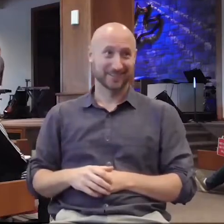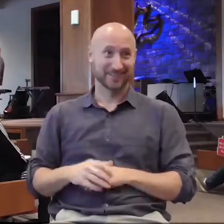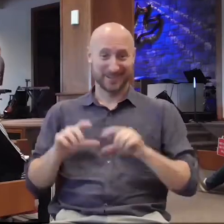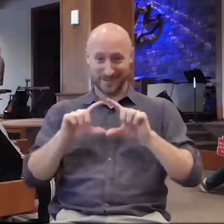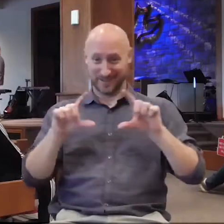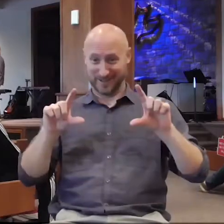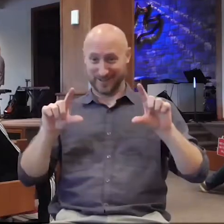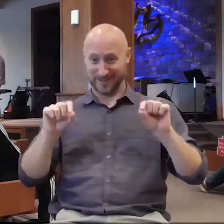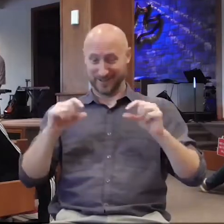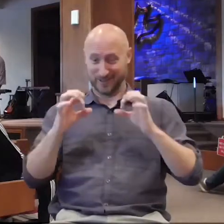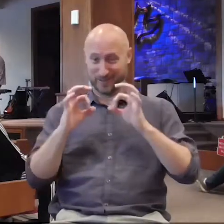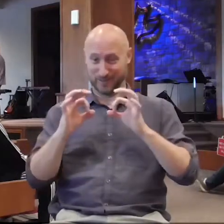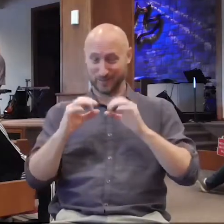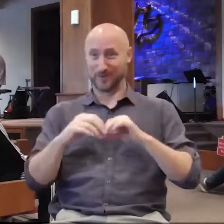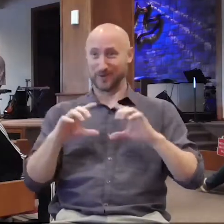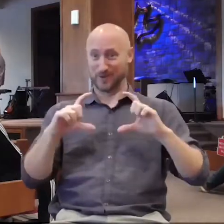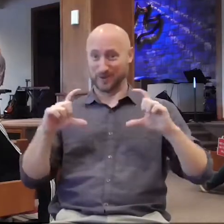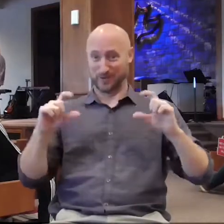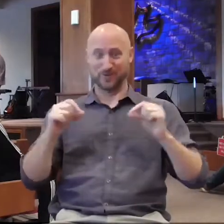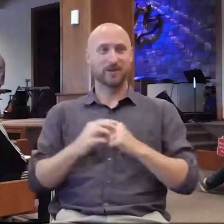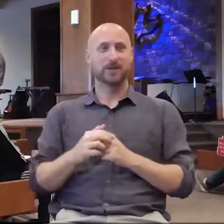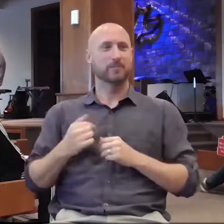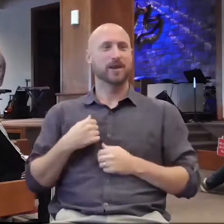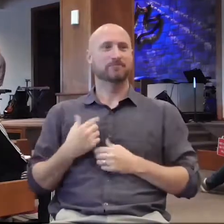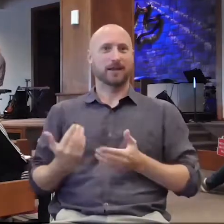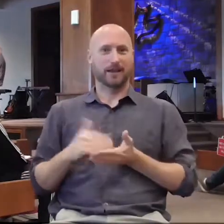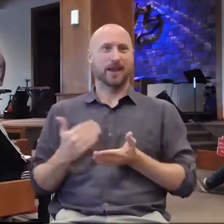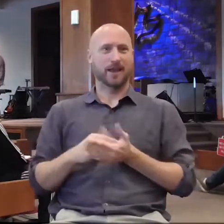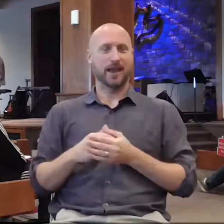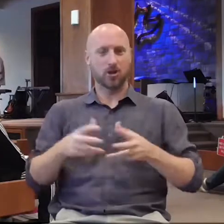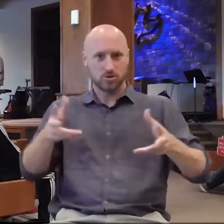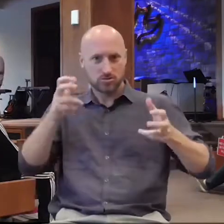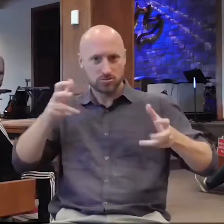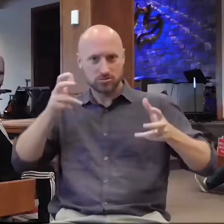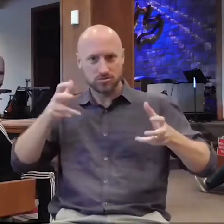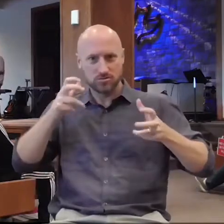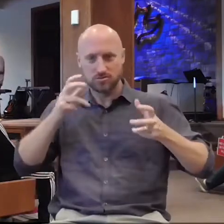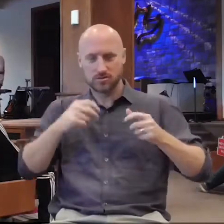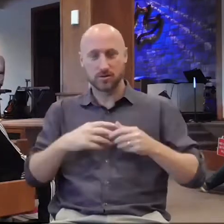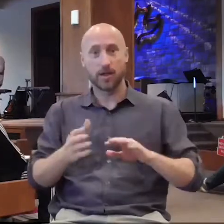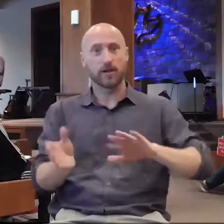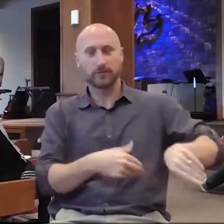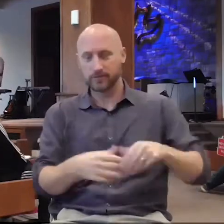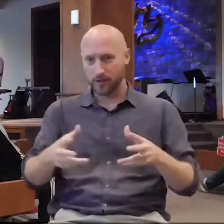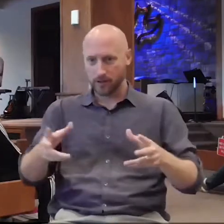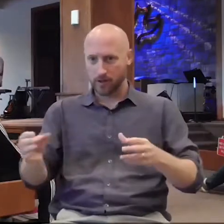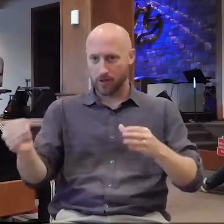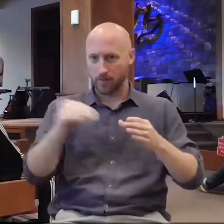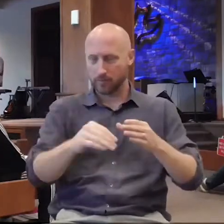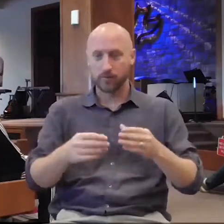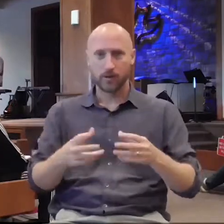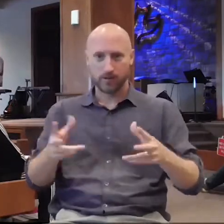ate cassettes like grapes. I just went through cassette after cassette after cassette. I couldn't wait. I couldn't get enough.